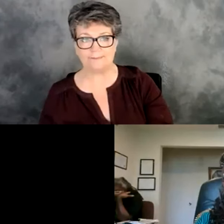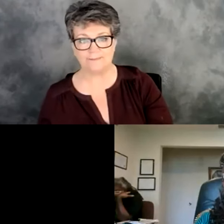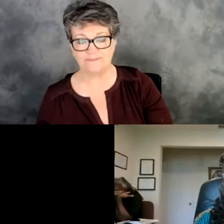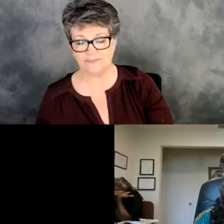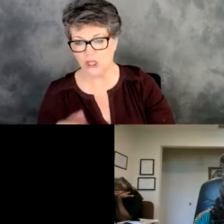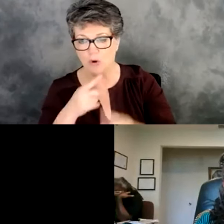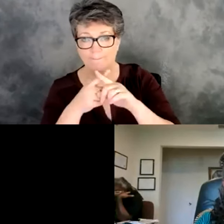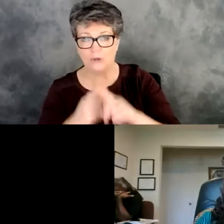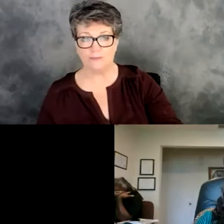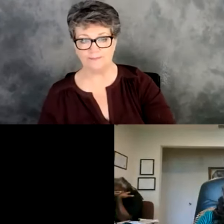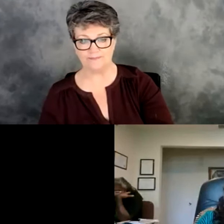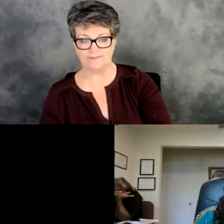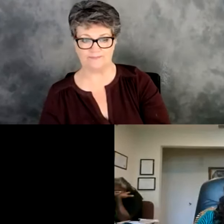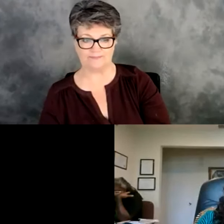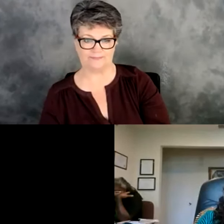You're on mute, Kiara.